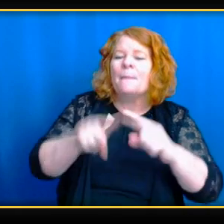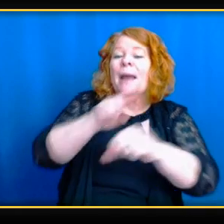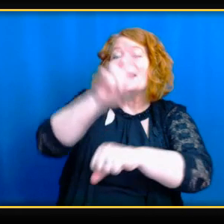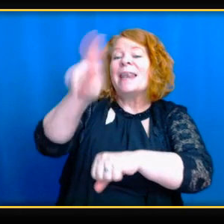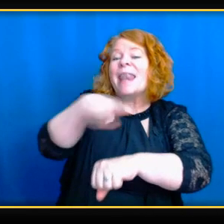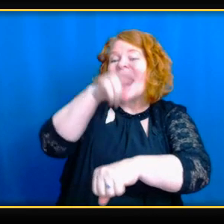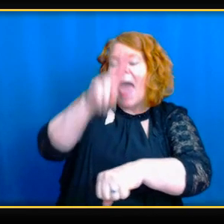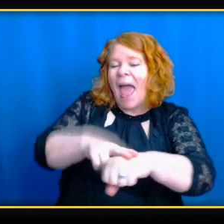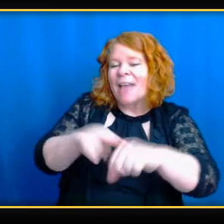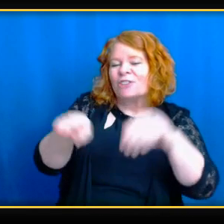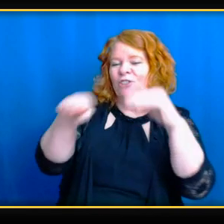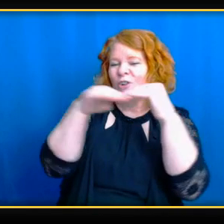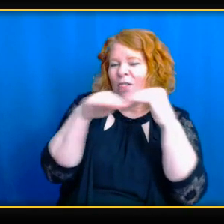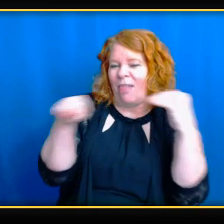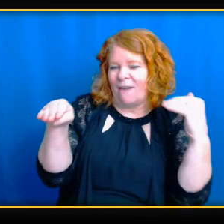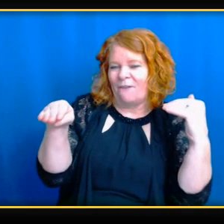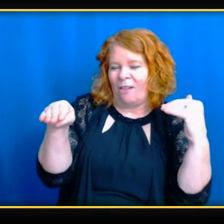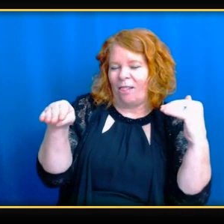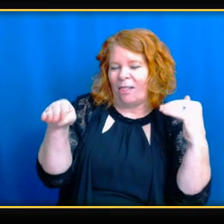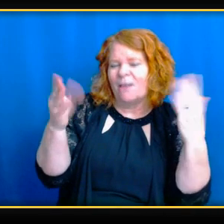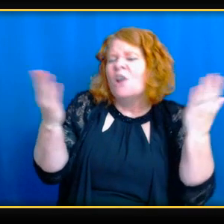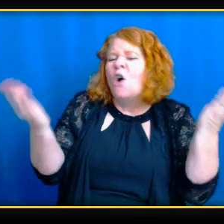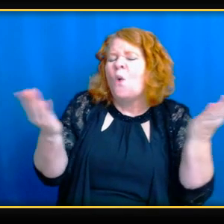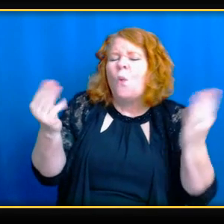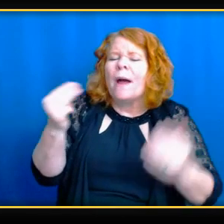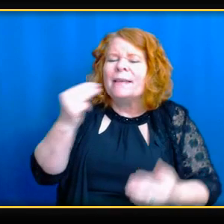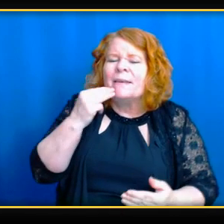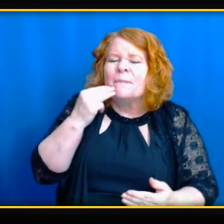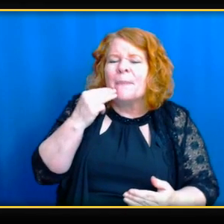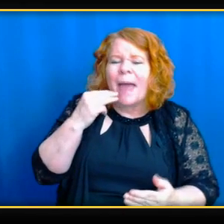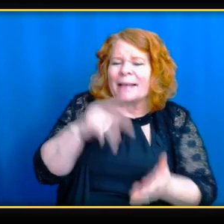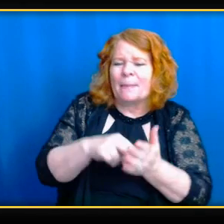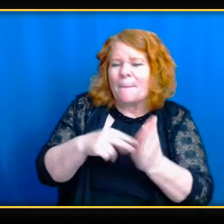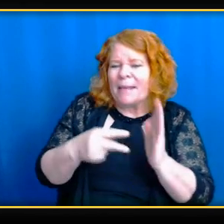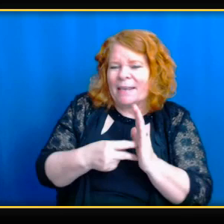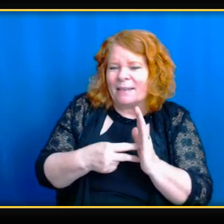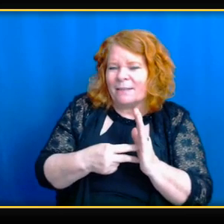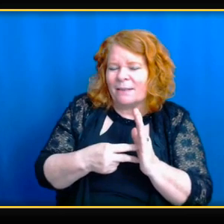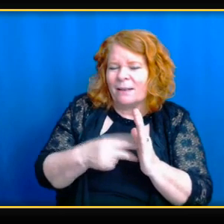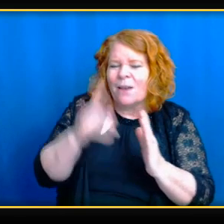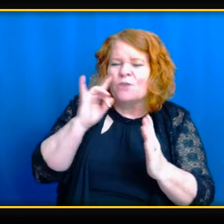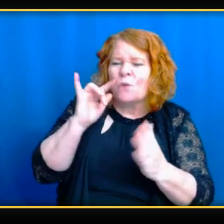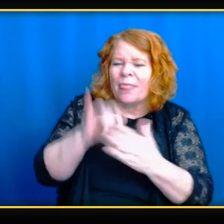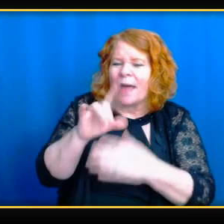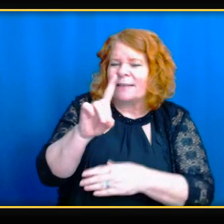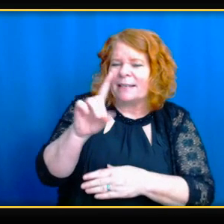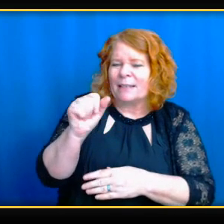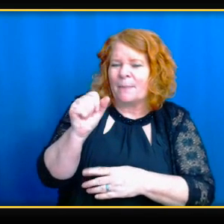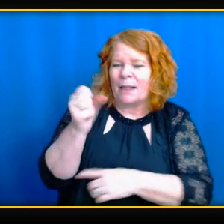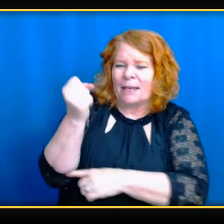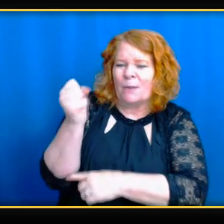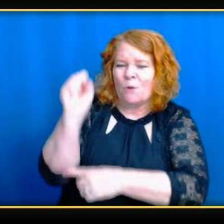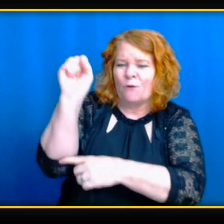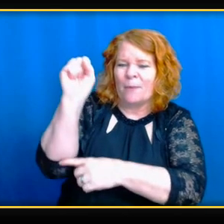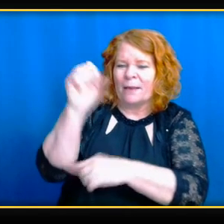what did Max Starkloff mean to this movement? You know, Max was